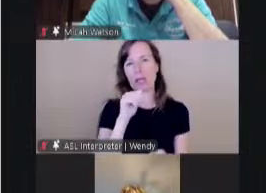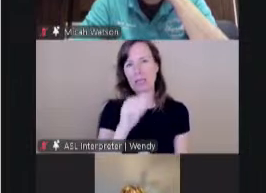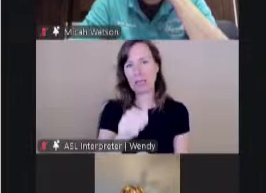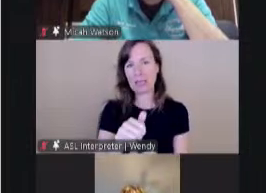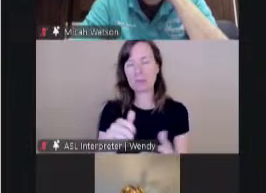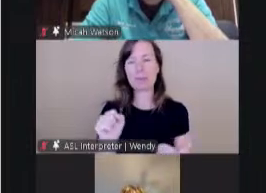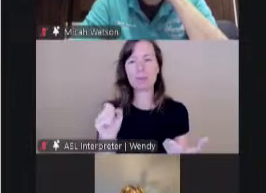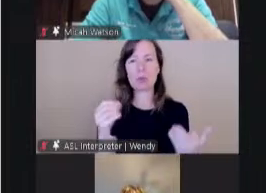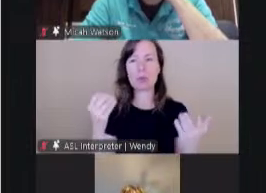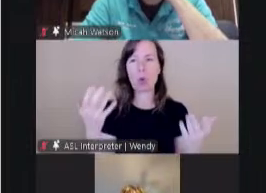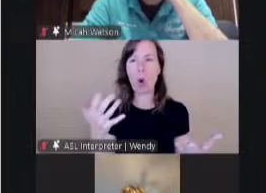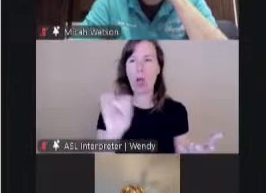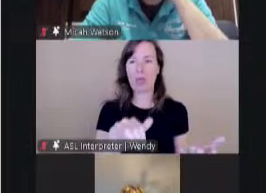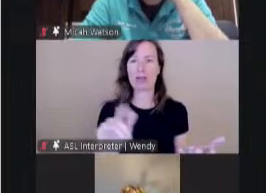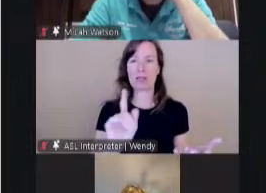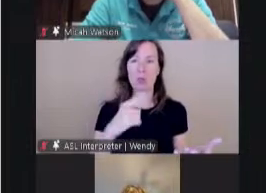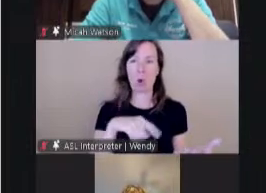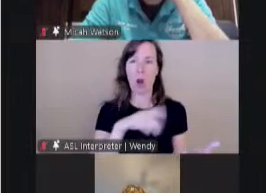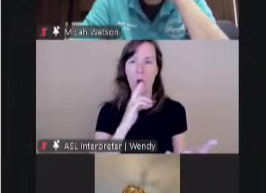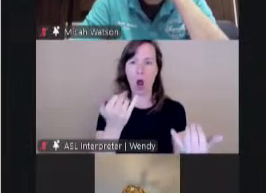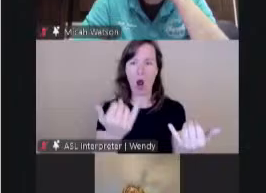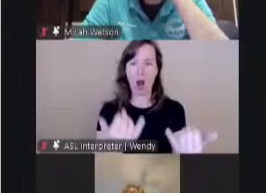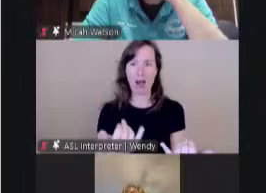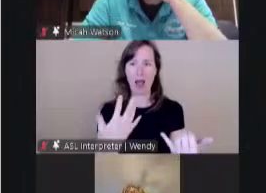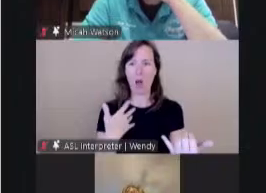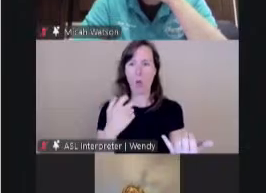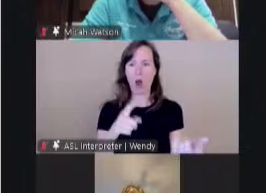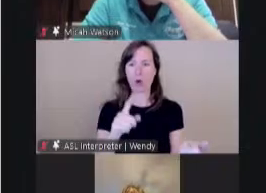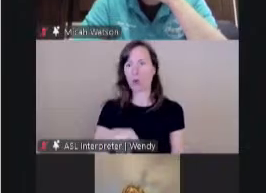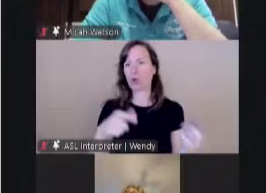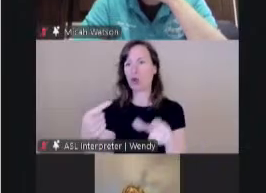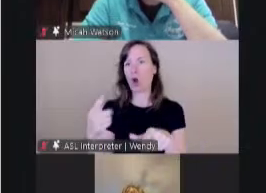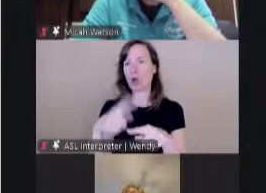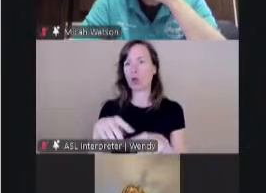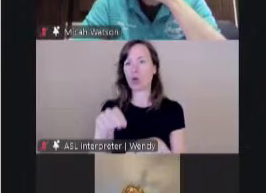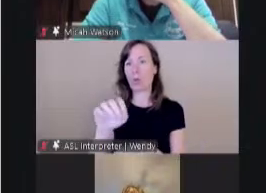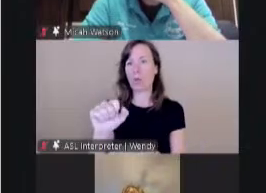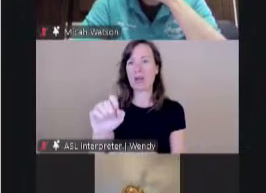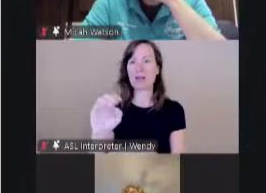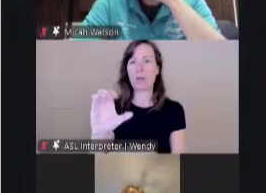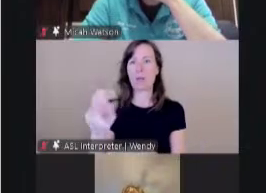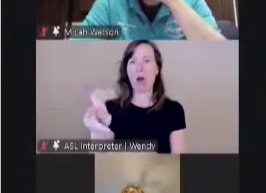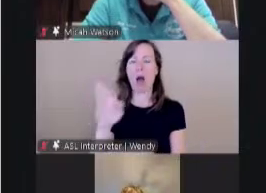going to kick it over to Ms. Mock, and then we'll make a recommendation. Over.